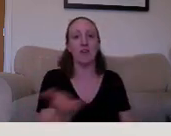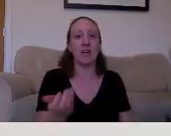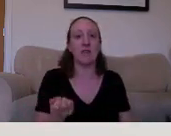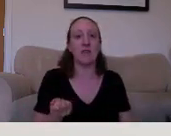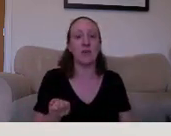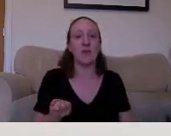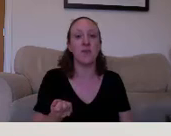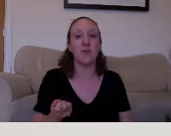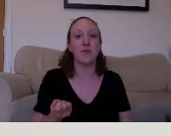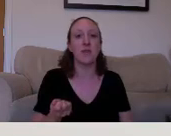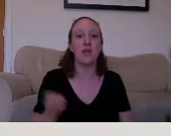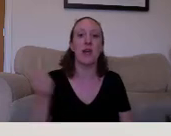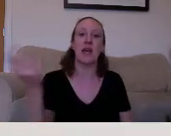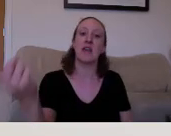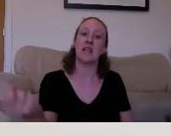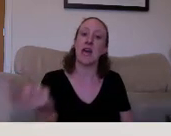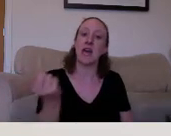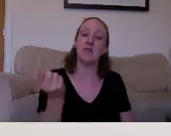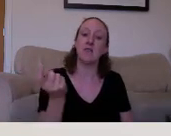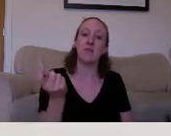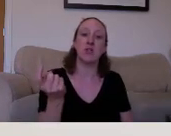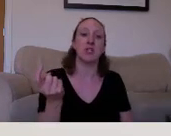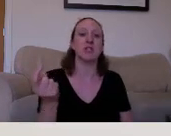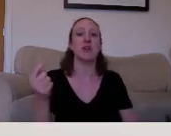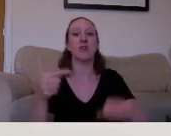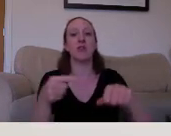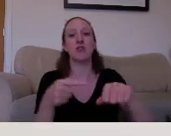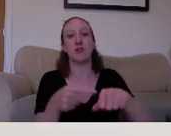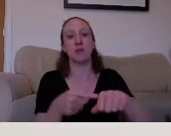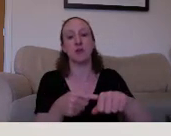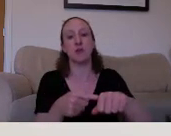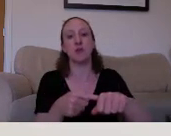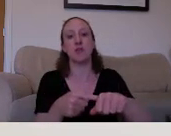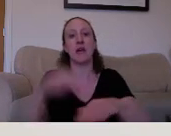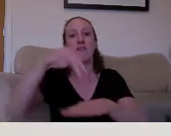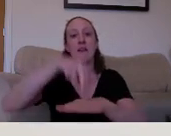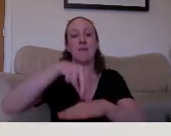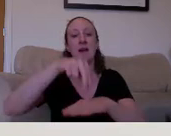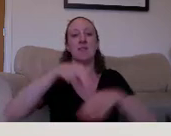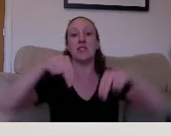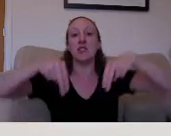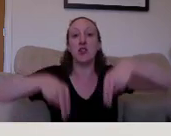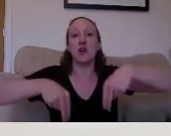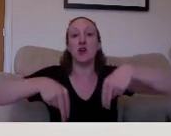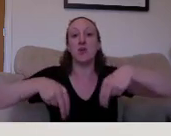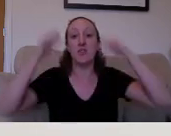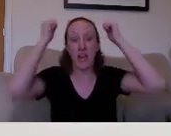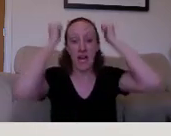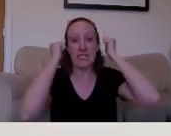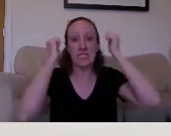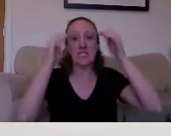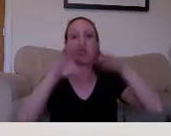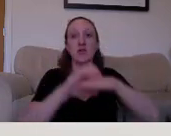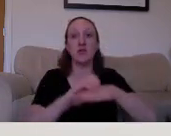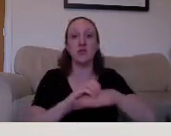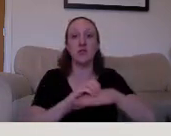be found. Then out of the bushes on thundering paws, there bounded a dog with the